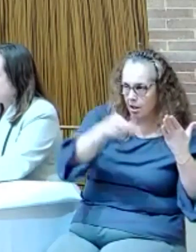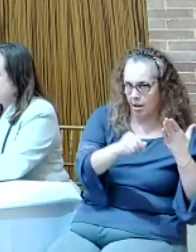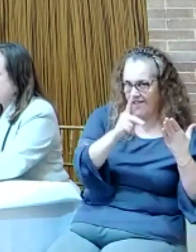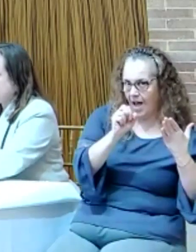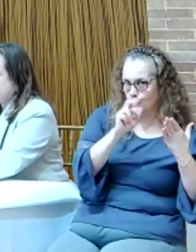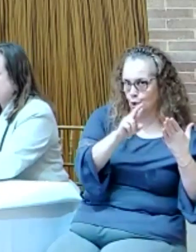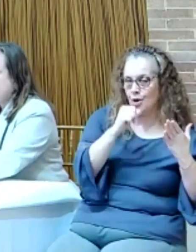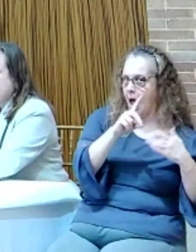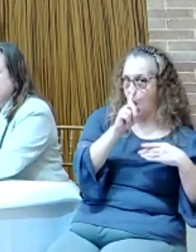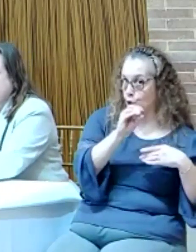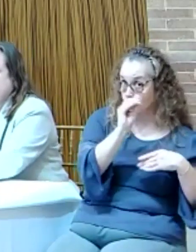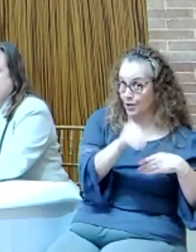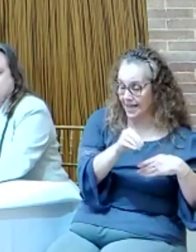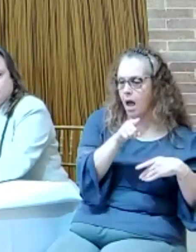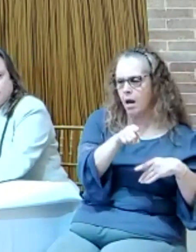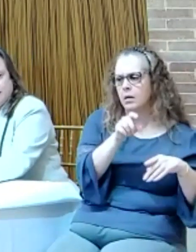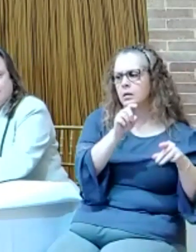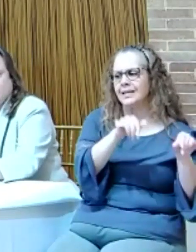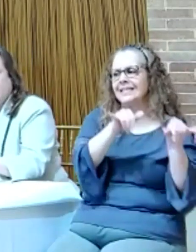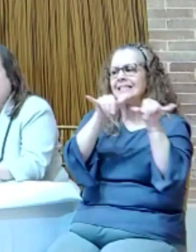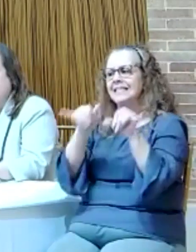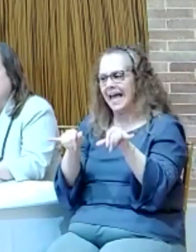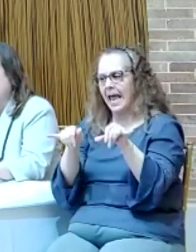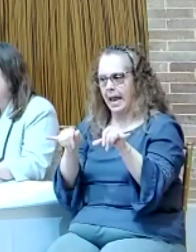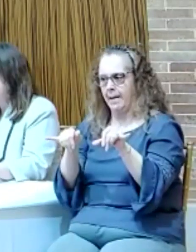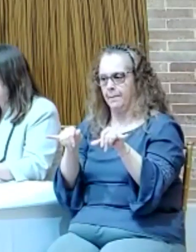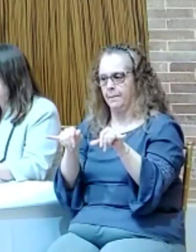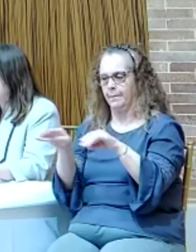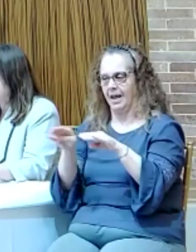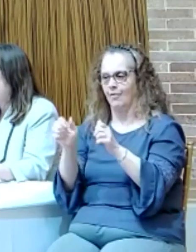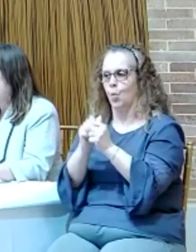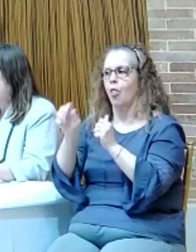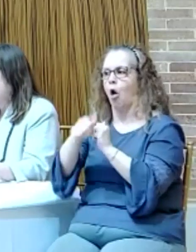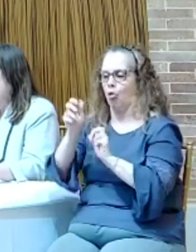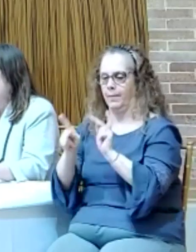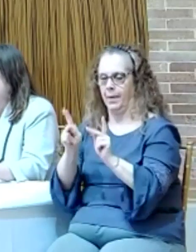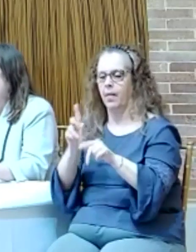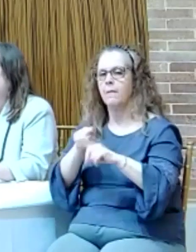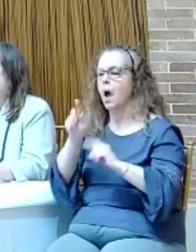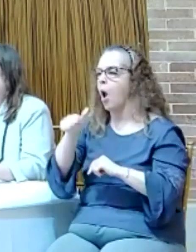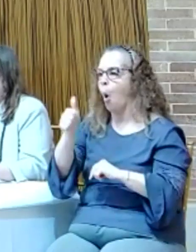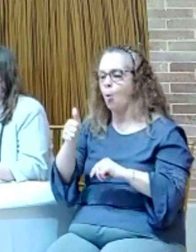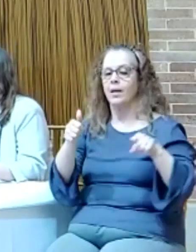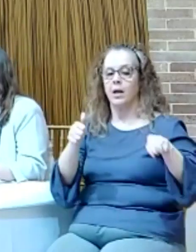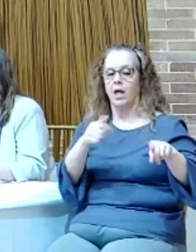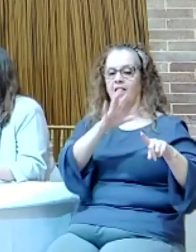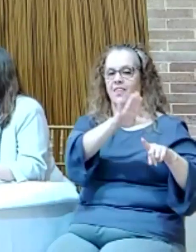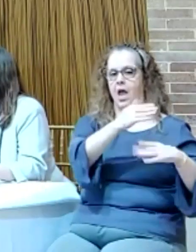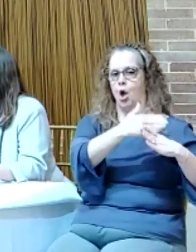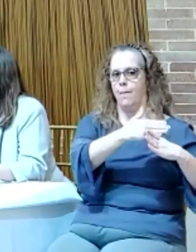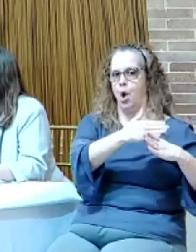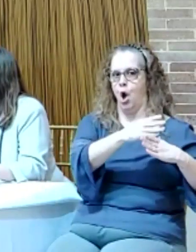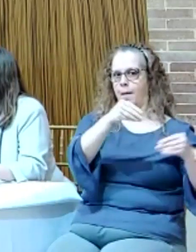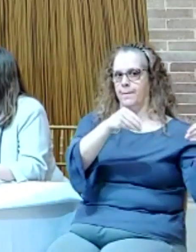can treat them the same way as you treat everyone else but you should only be looking at the tenant share of the rent pursuant to